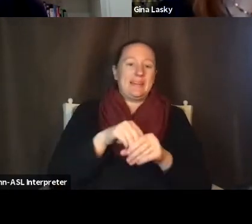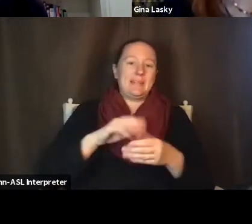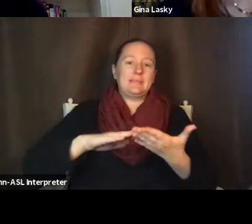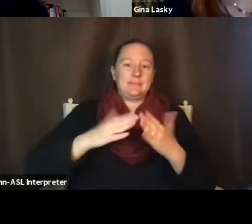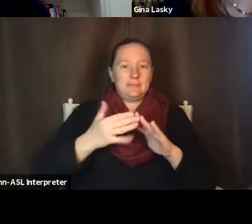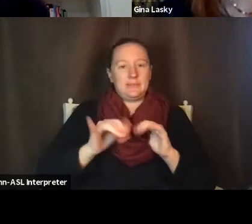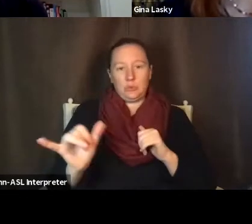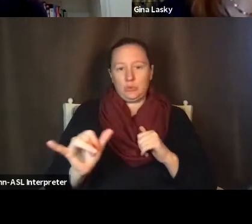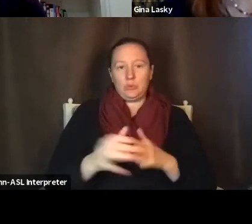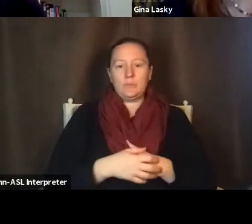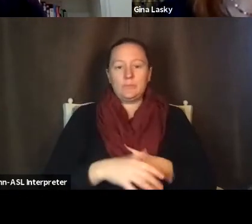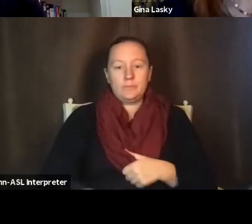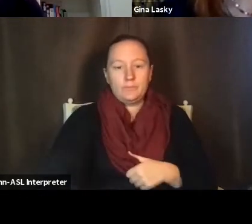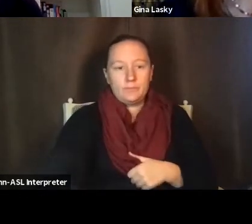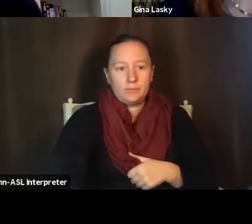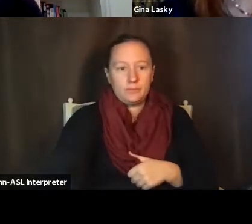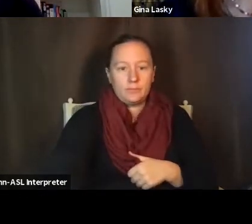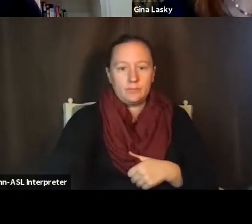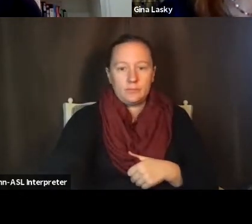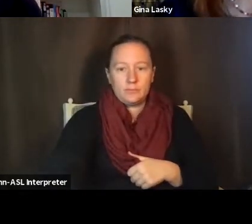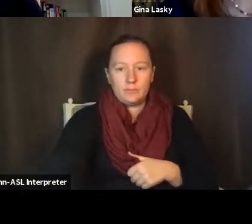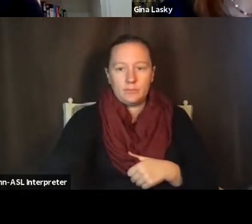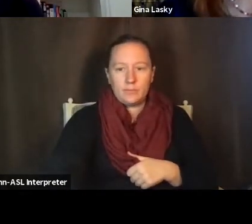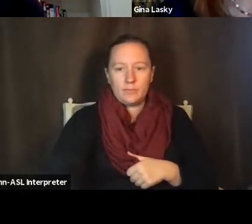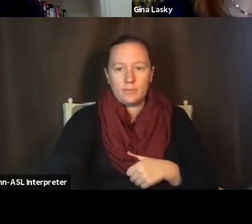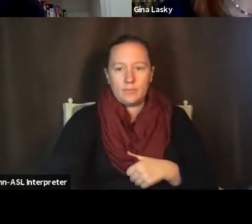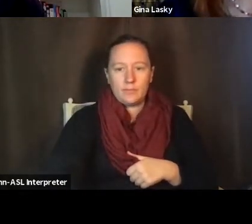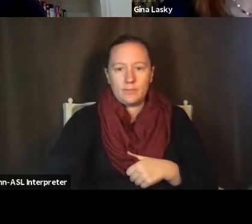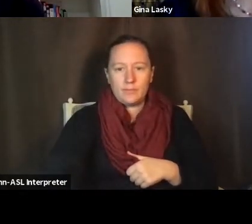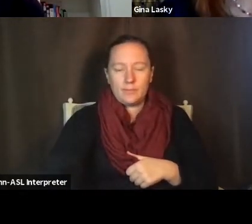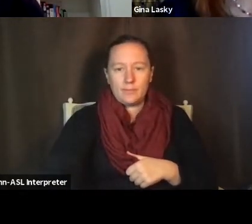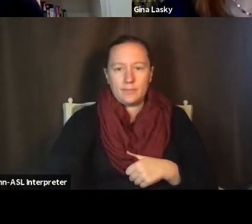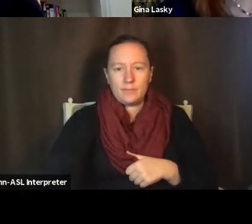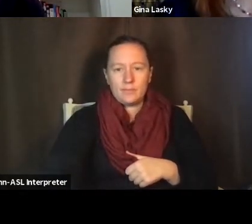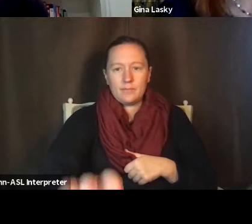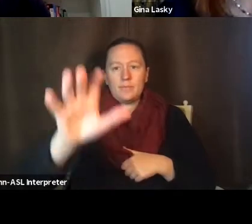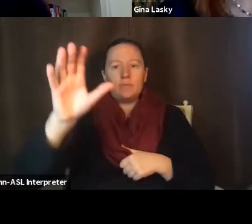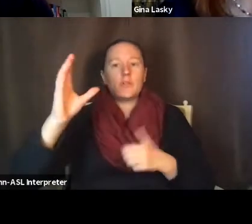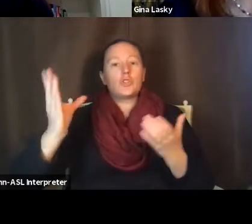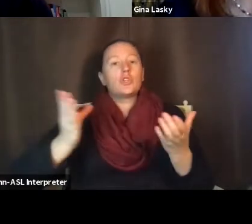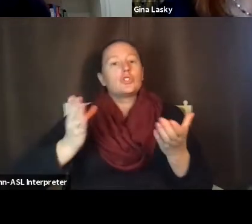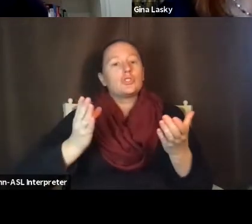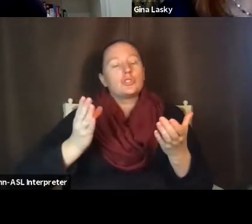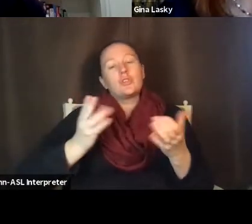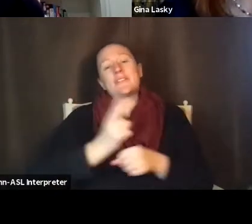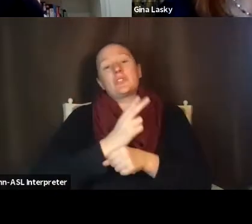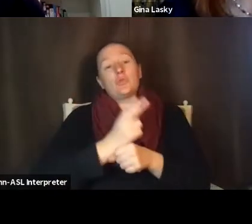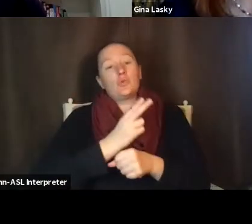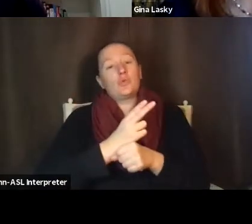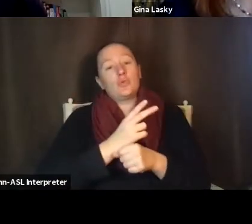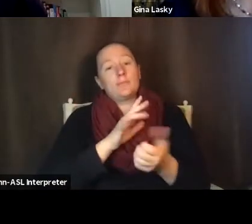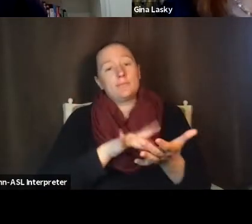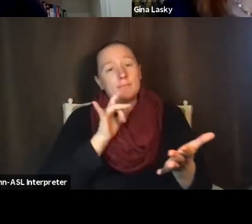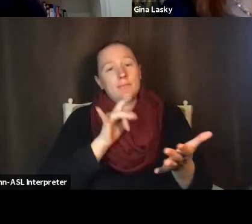in conclusion, service penetration, and just service utilization generally is just a